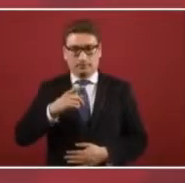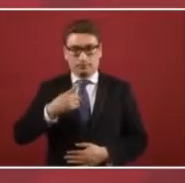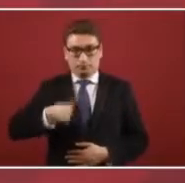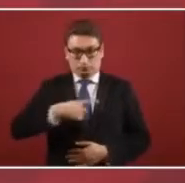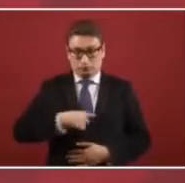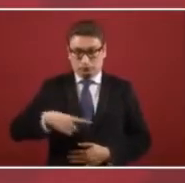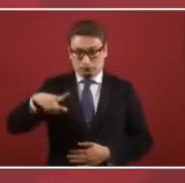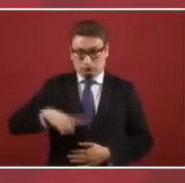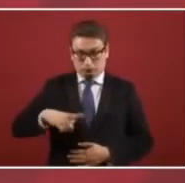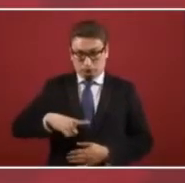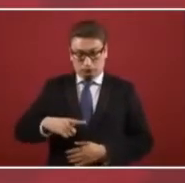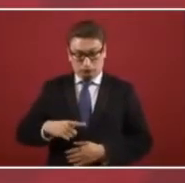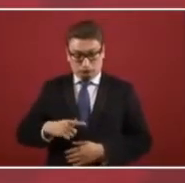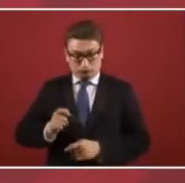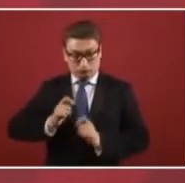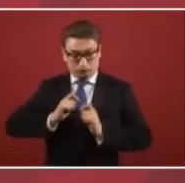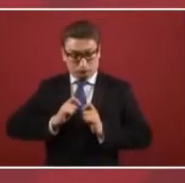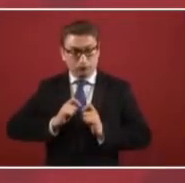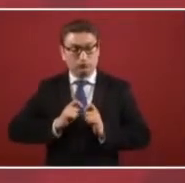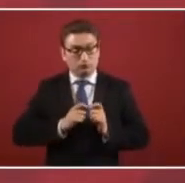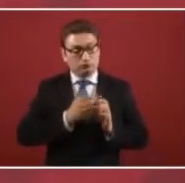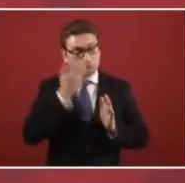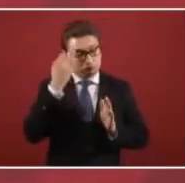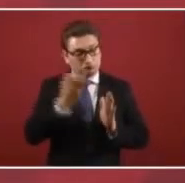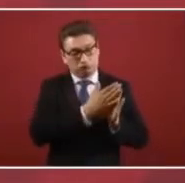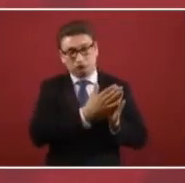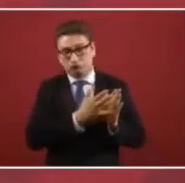In the time that we've been in office,